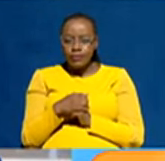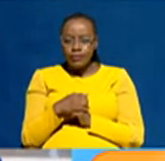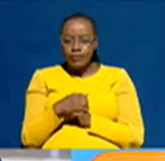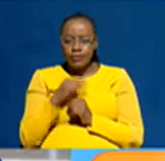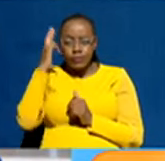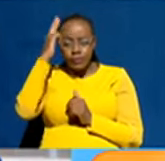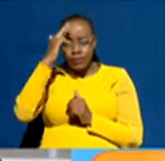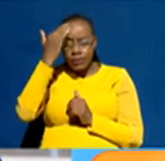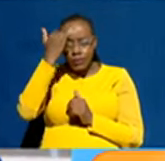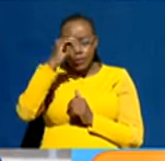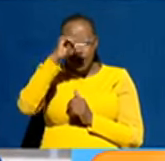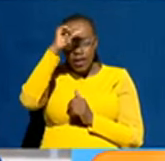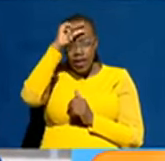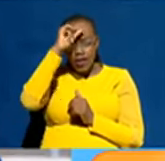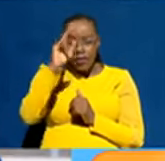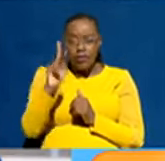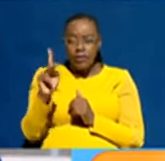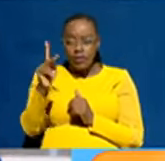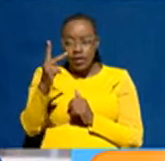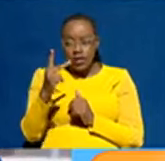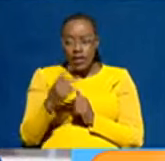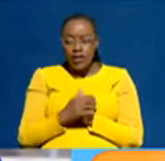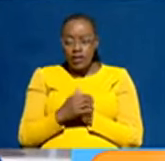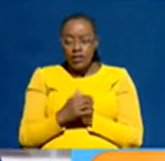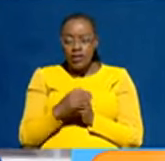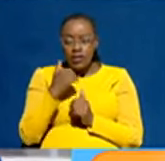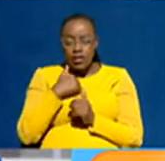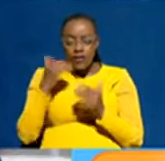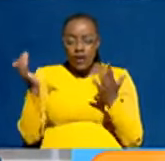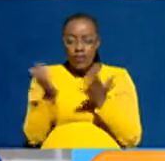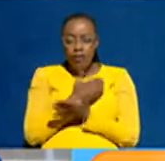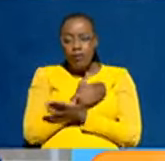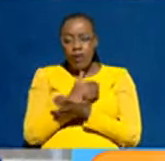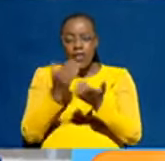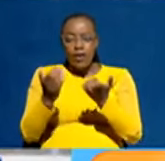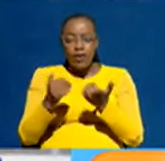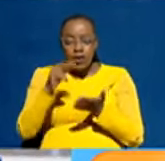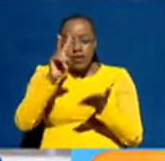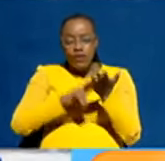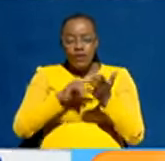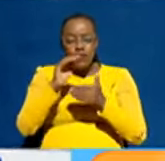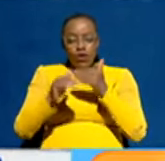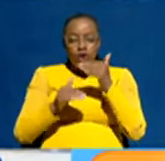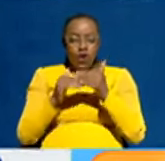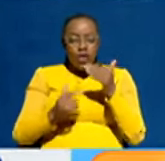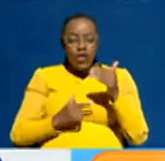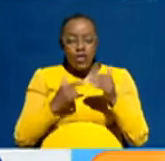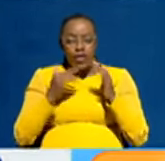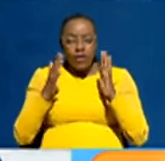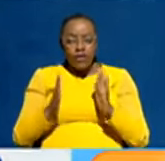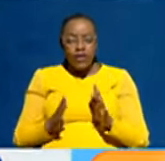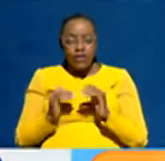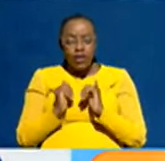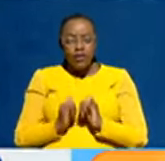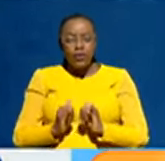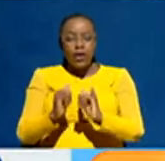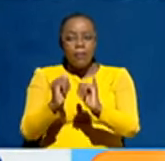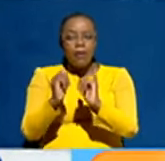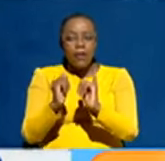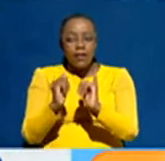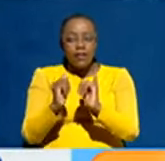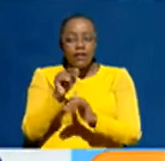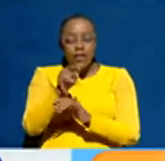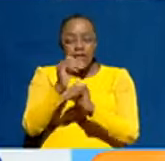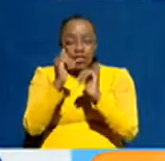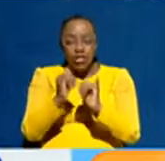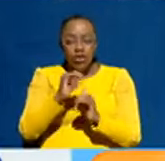this is why the government of Kenya has abolished the requirement of visas for all visitors. To implement this